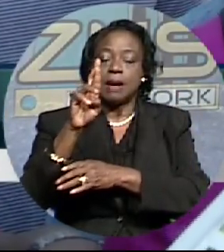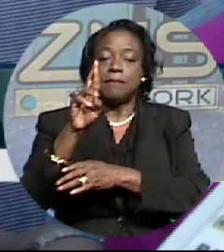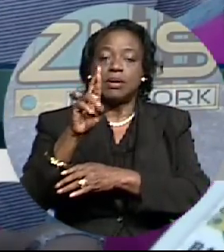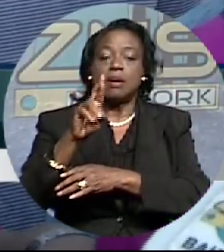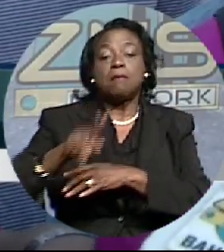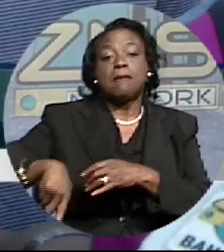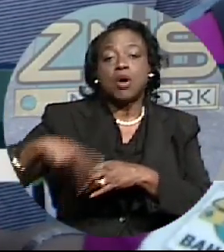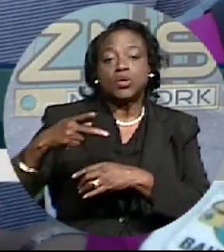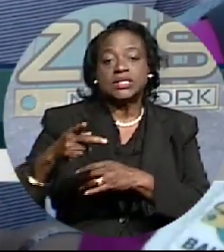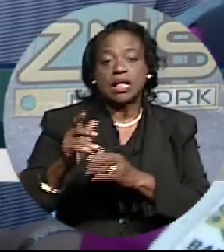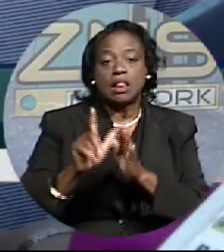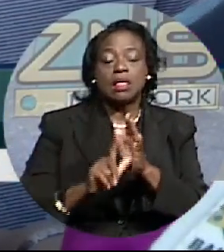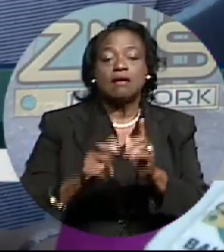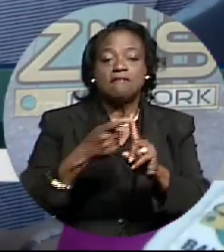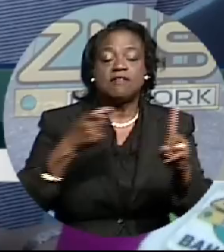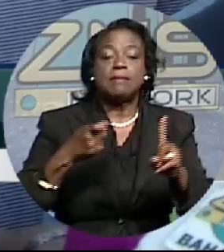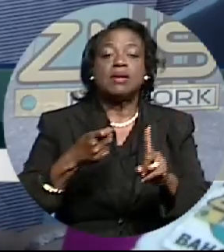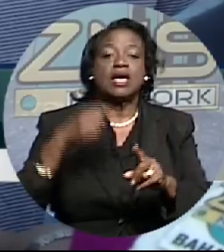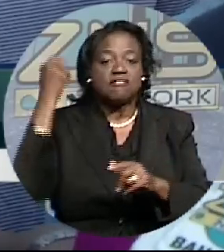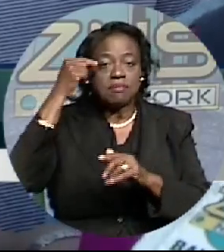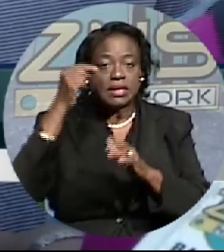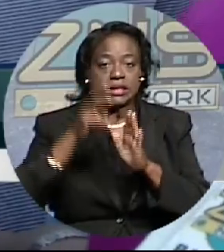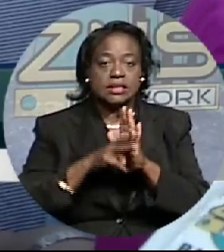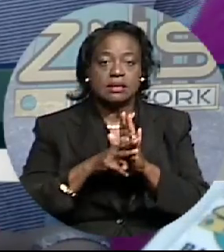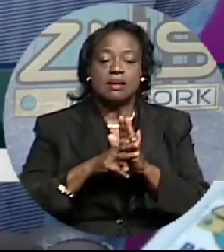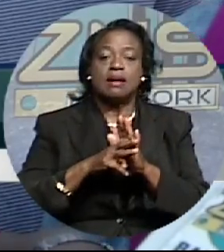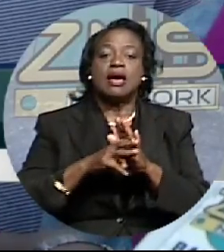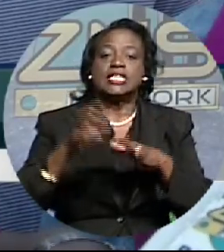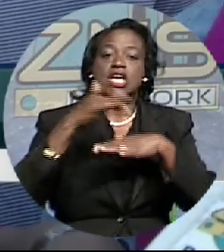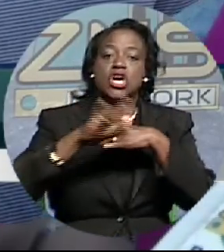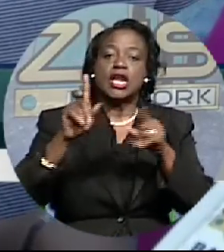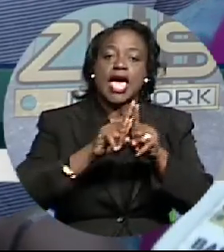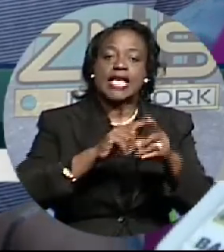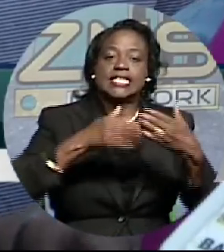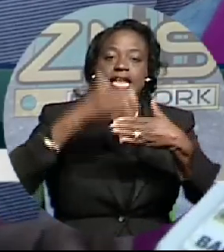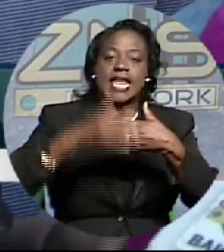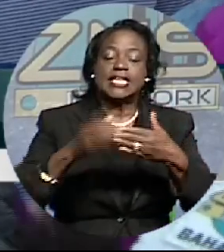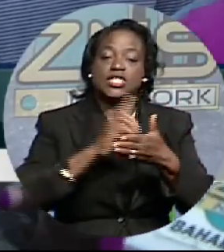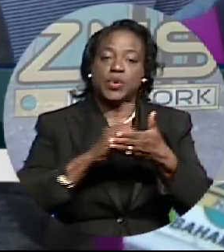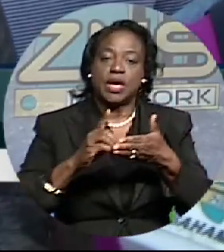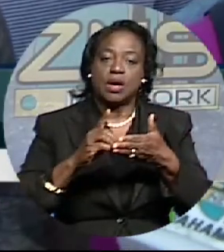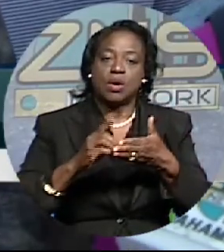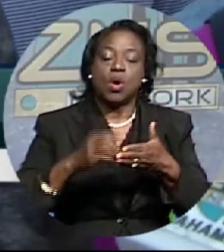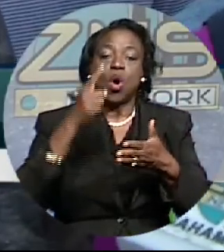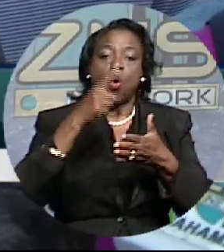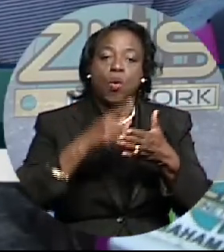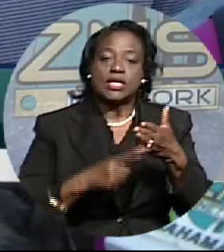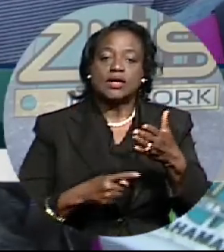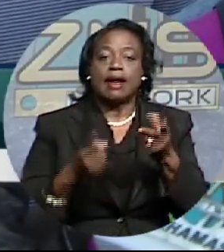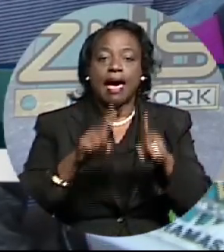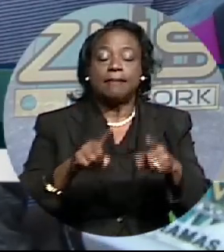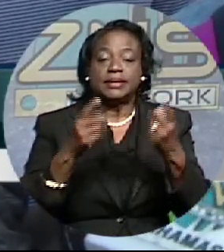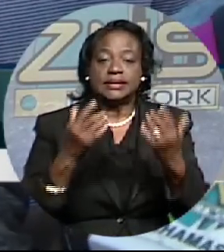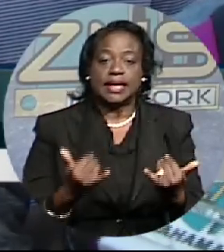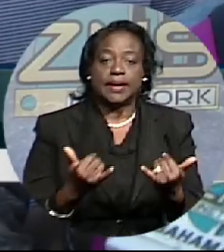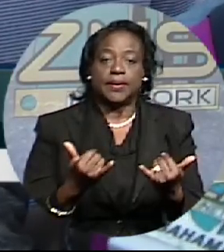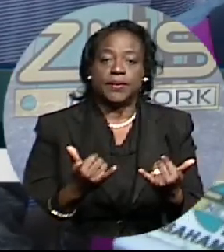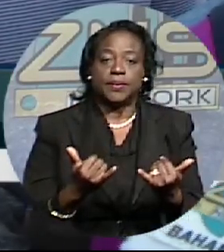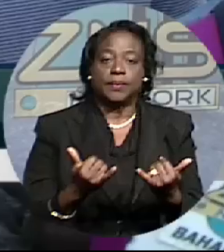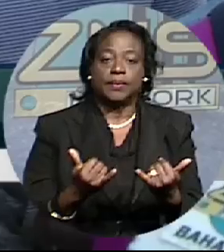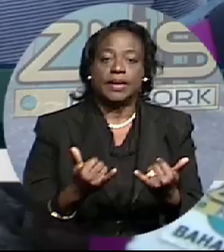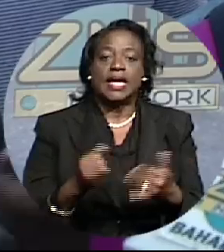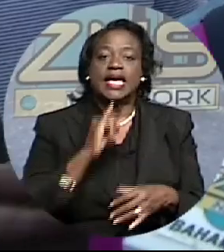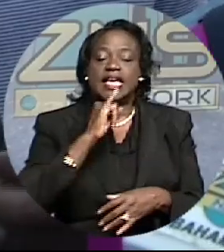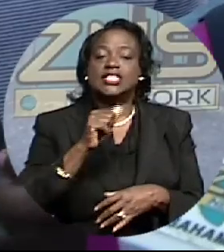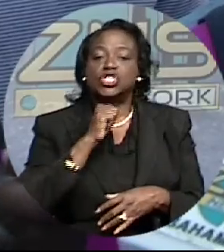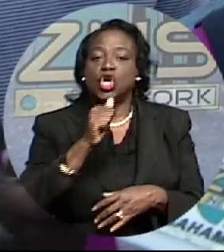expected actually as early as next week. So what is going to be hindered now is